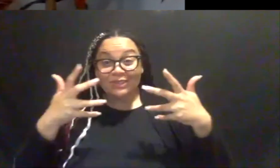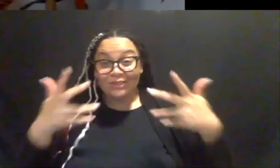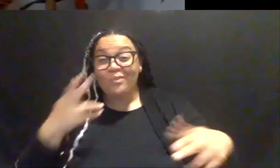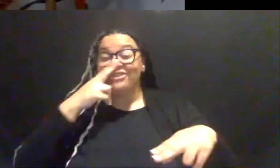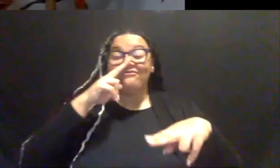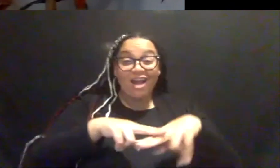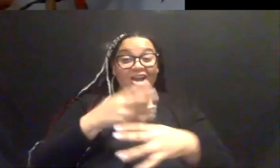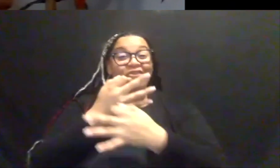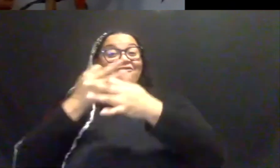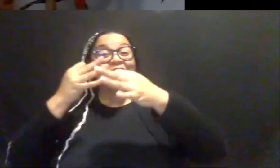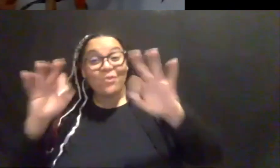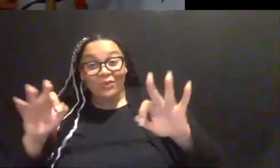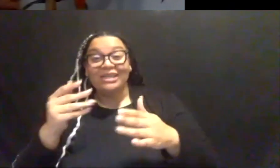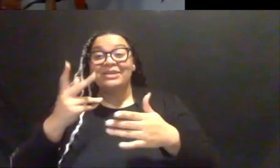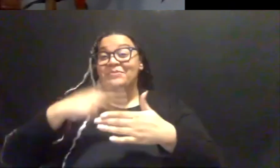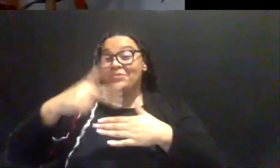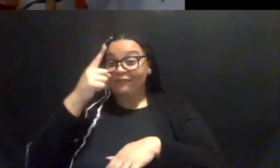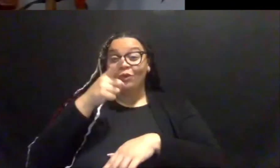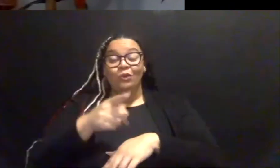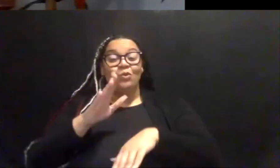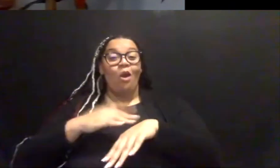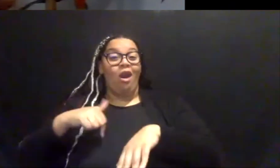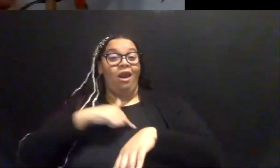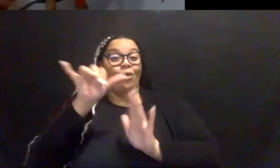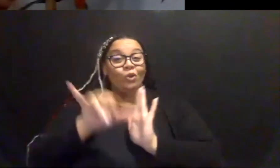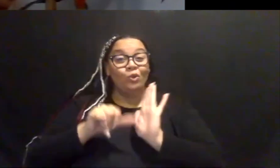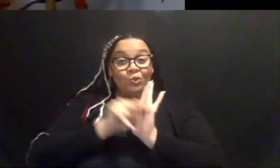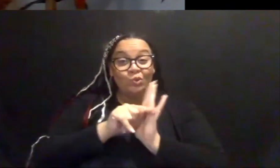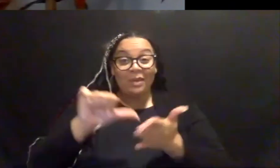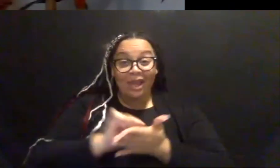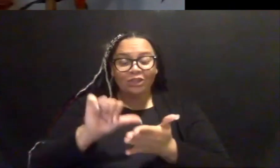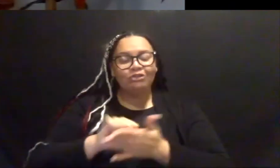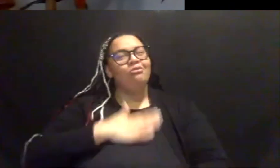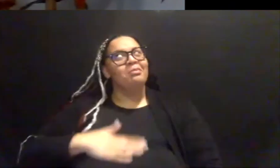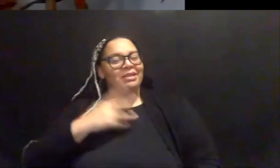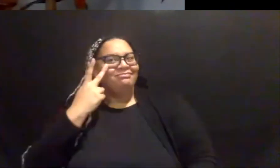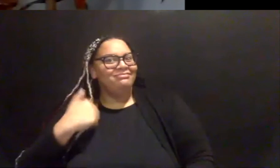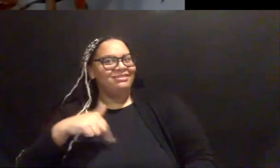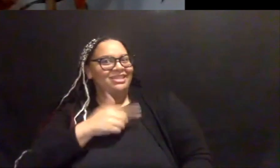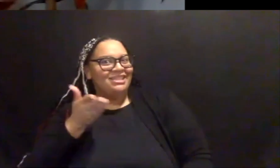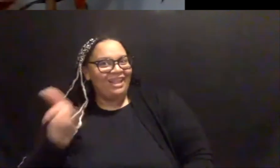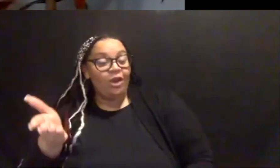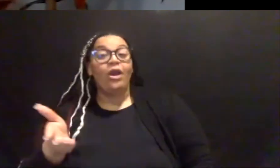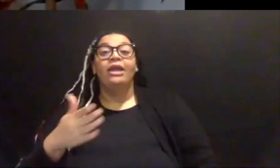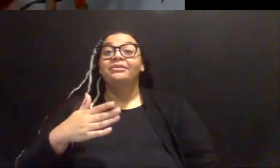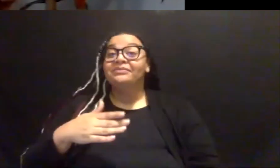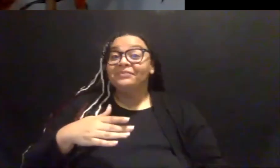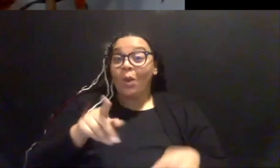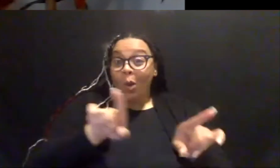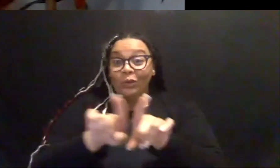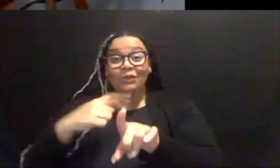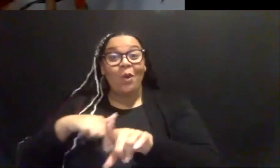you available at our YouTube page. So please go and check us out there. And of course, our libraries are open, so come see us in